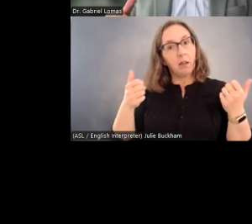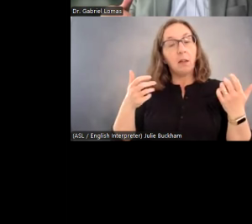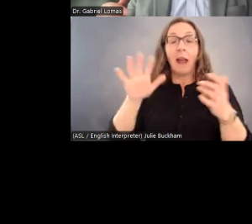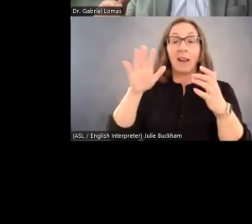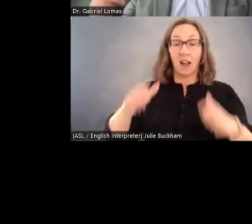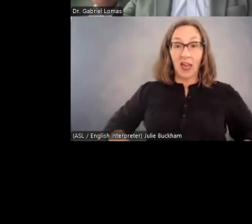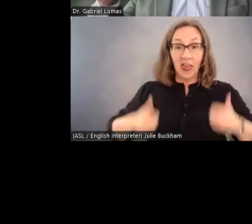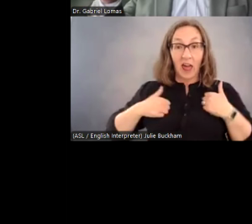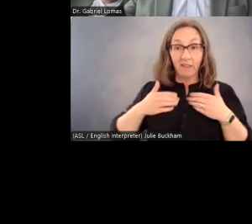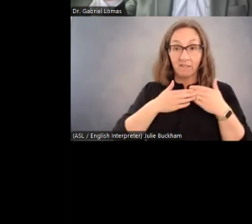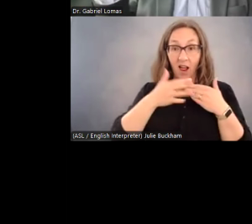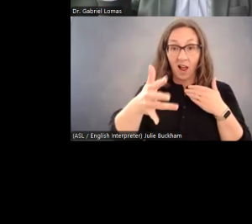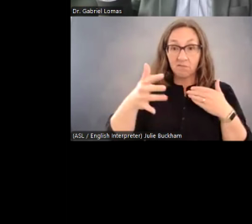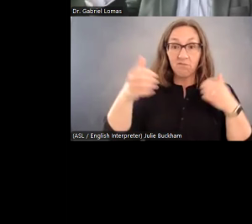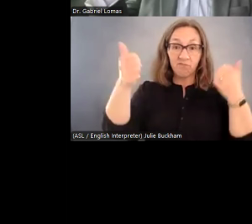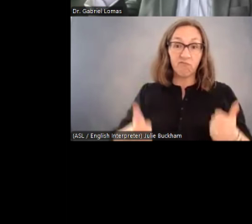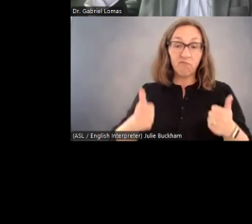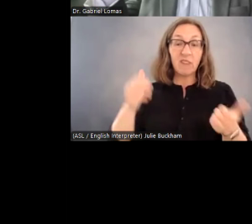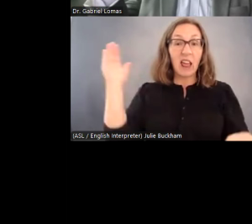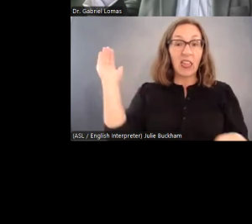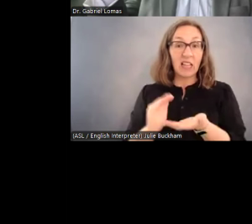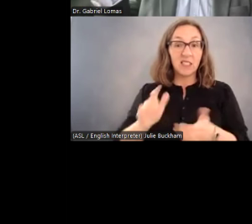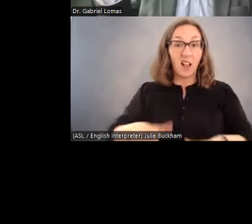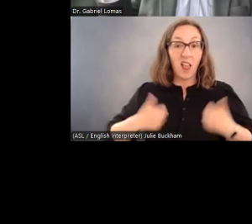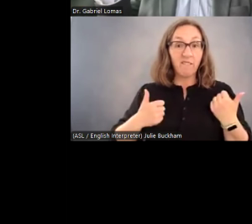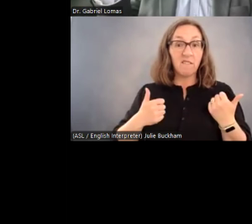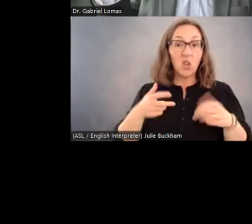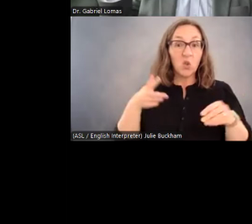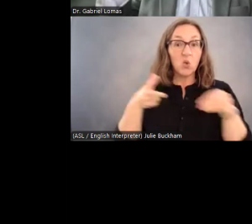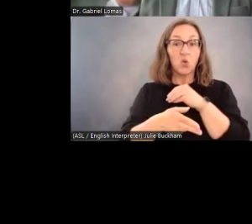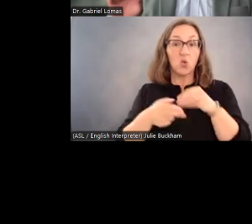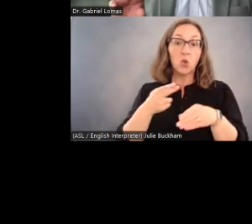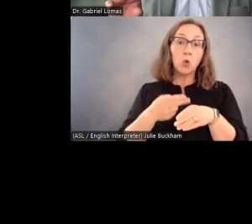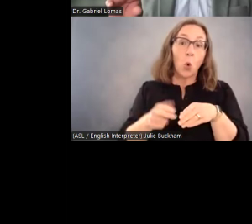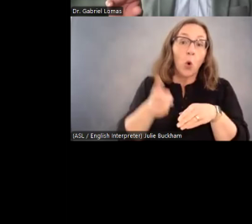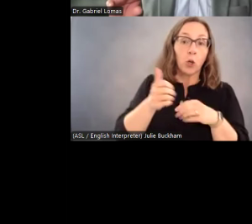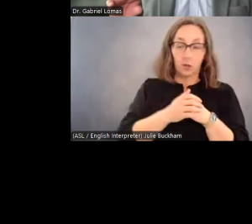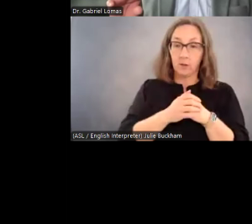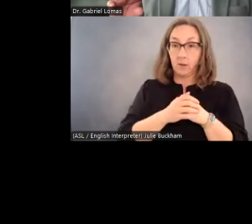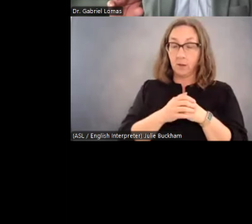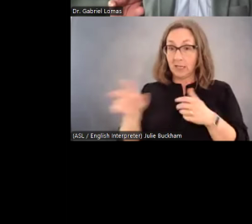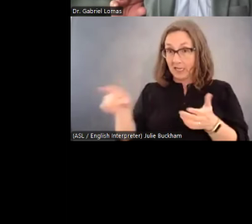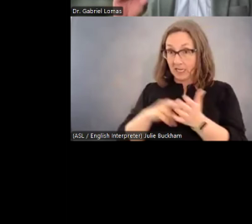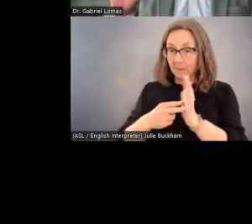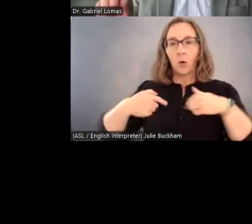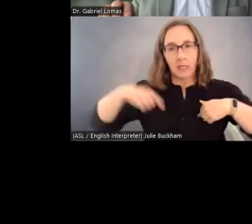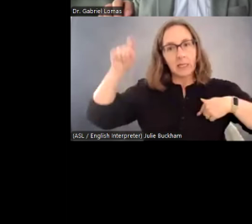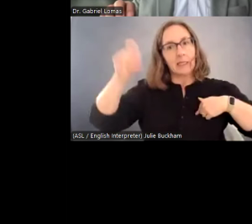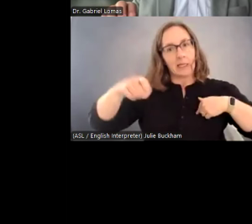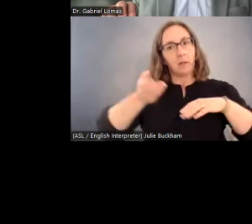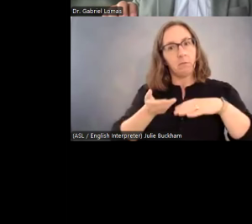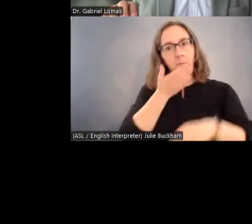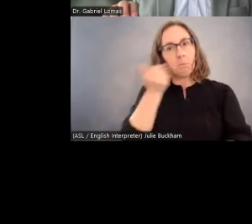lifespan. So what this tells us is that we have to be doing more work, in the early